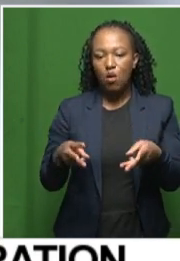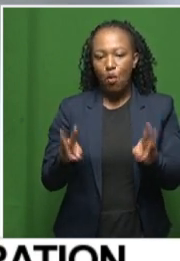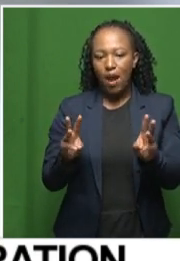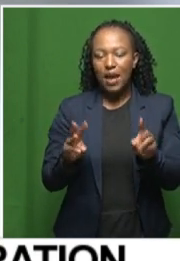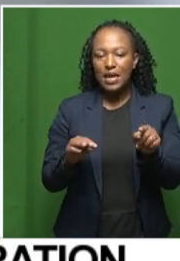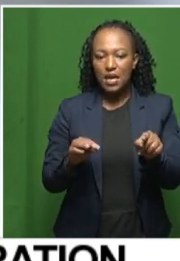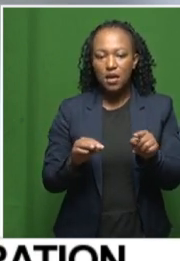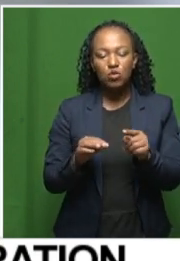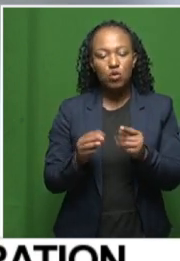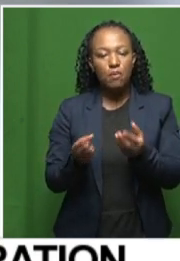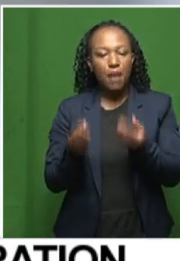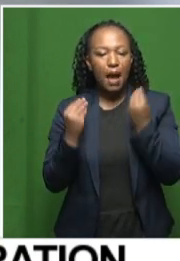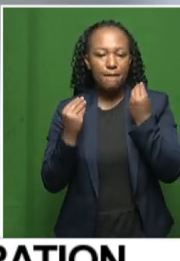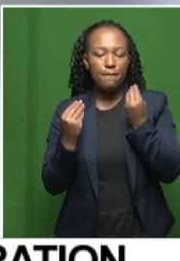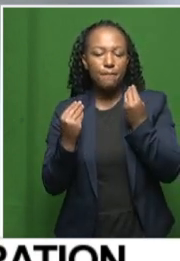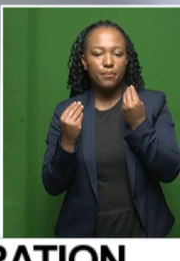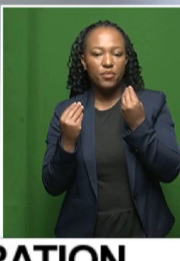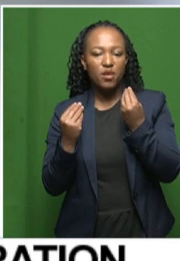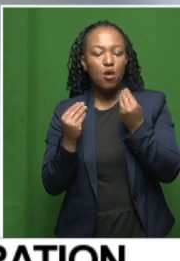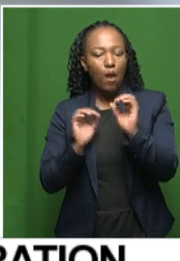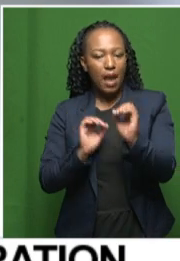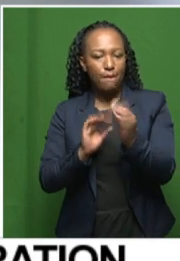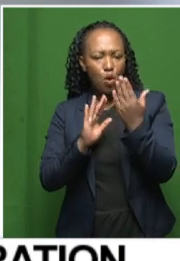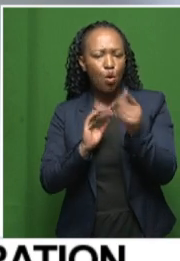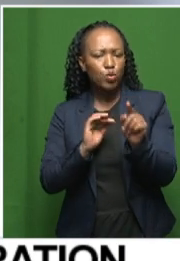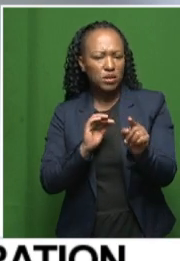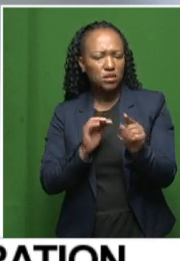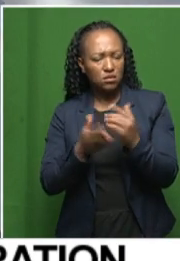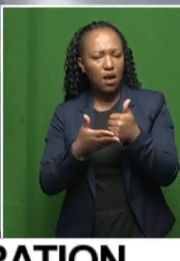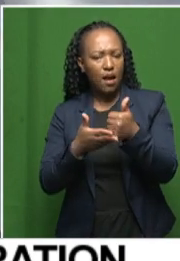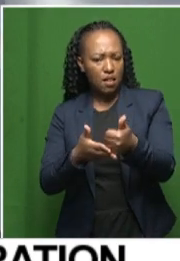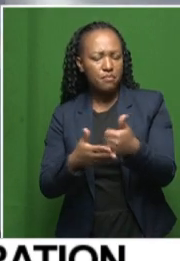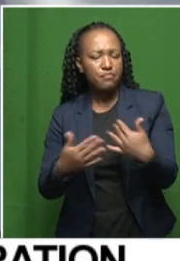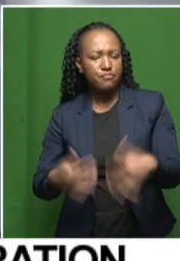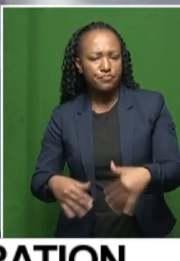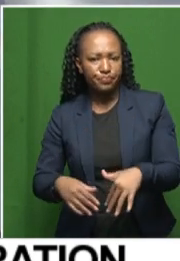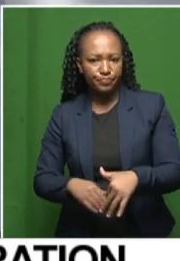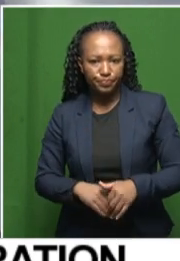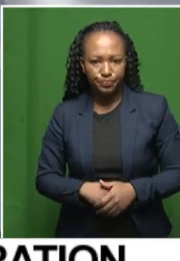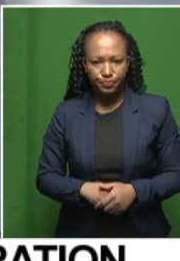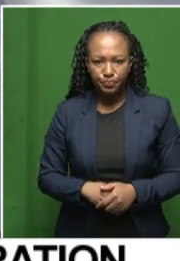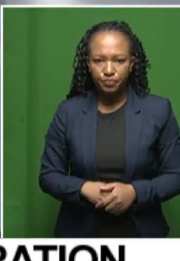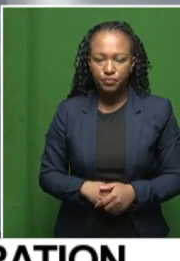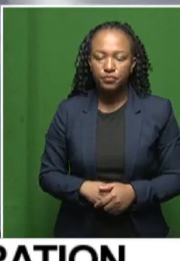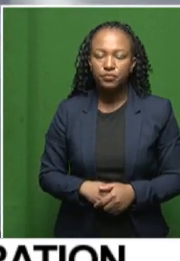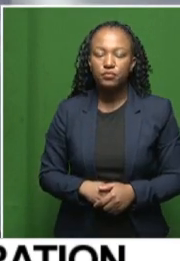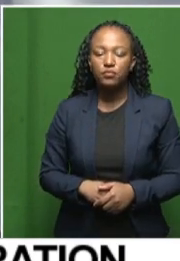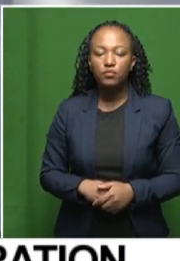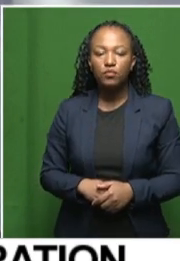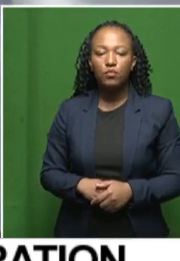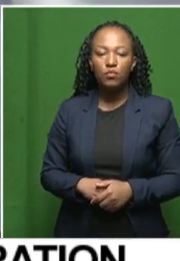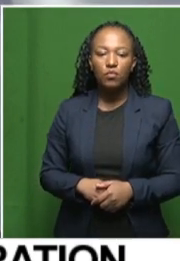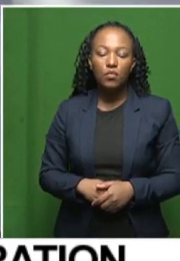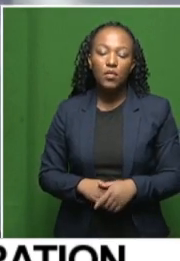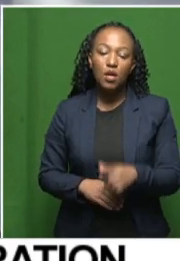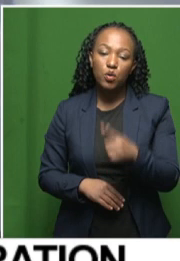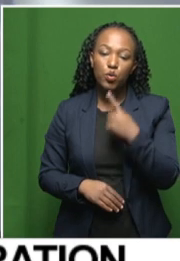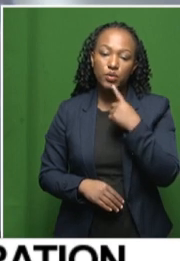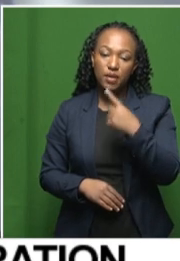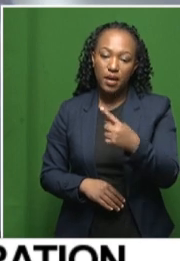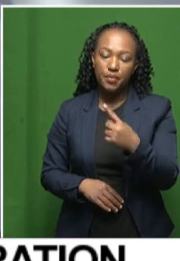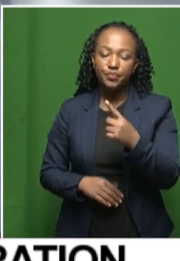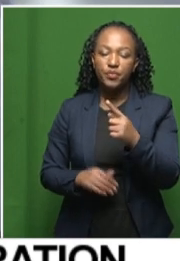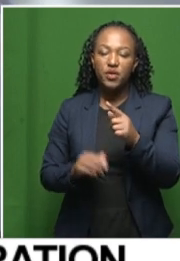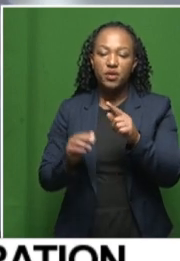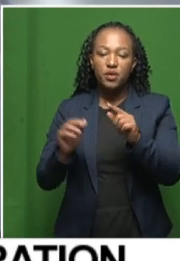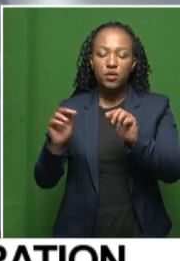secret sauce is within this approach. So as you've been saying there, Sumaya, you have the utilities and